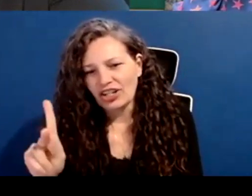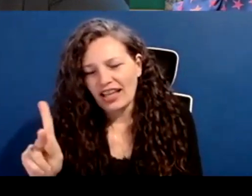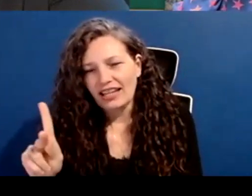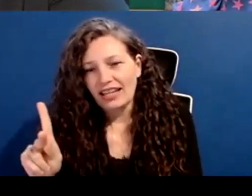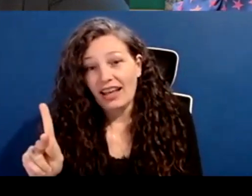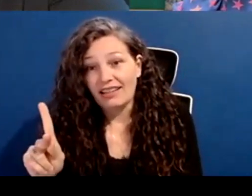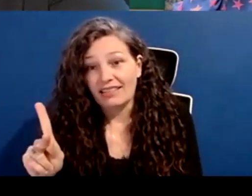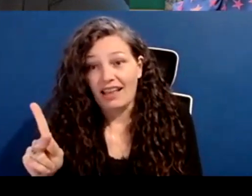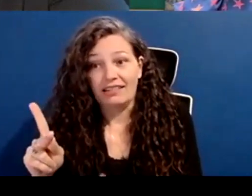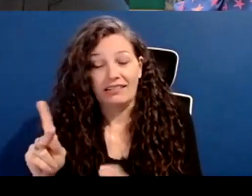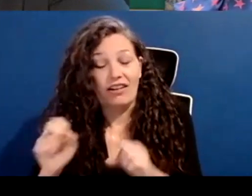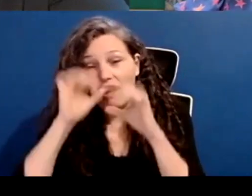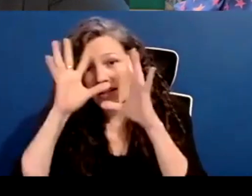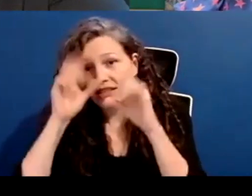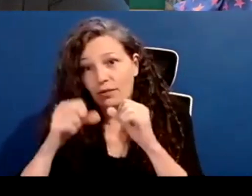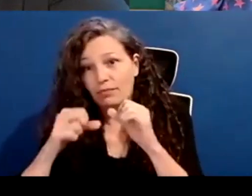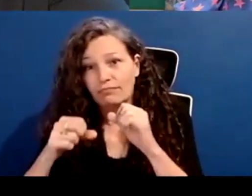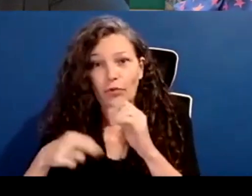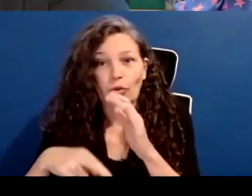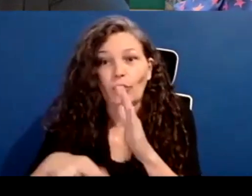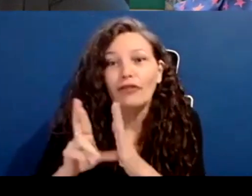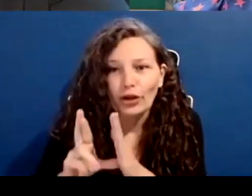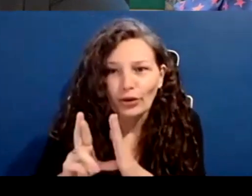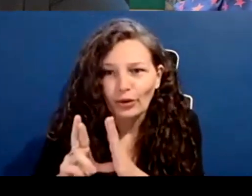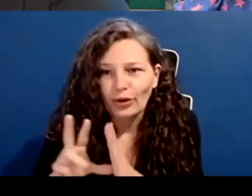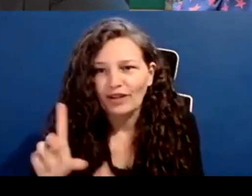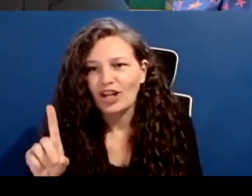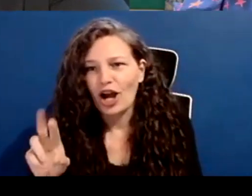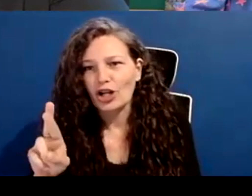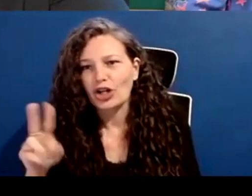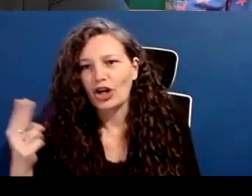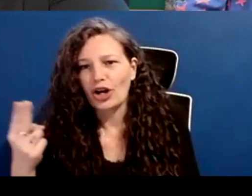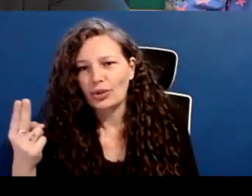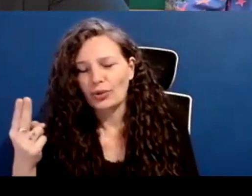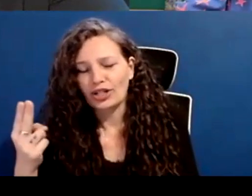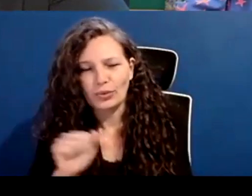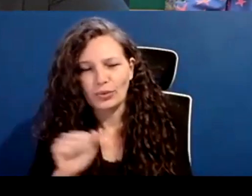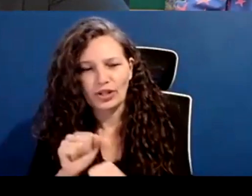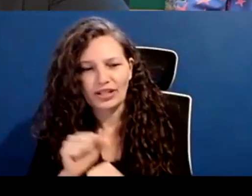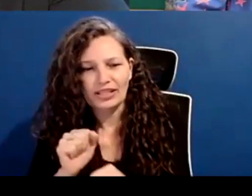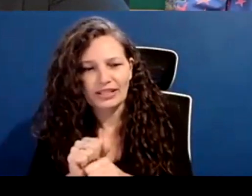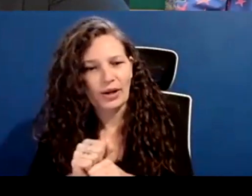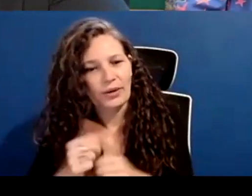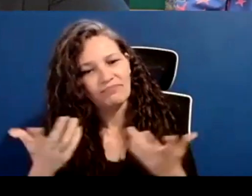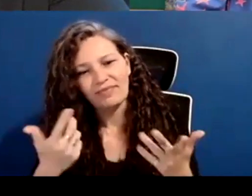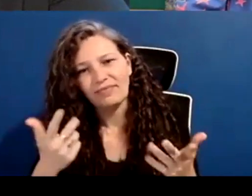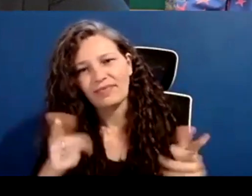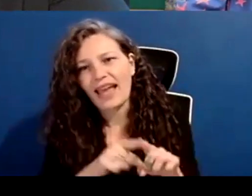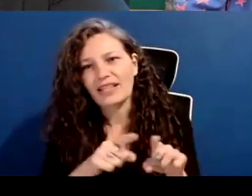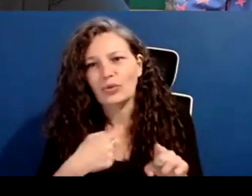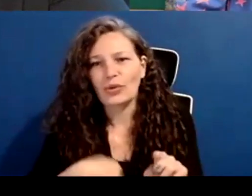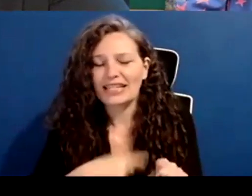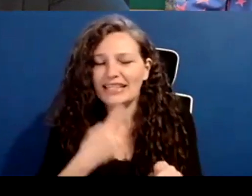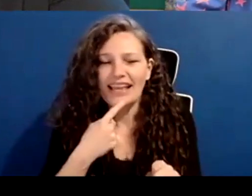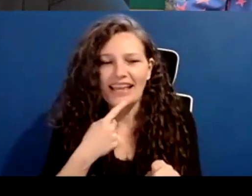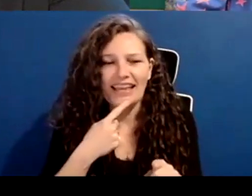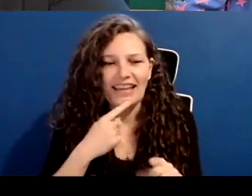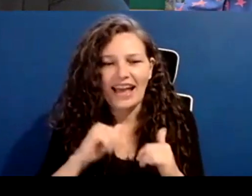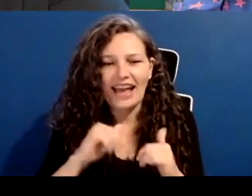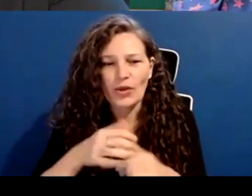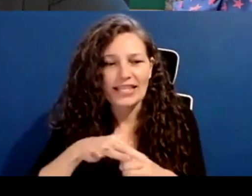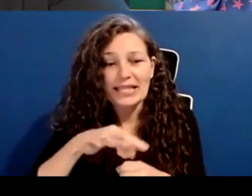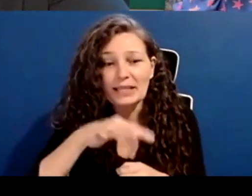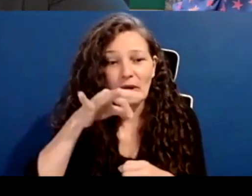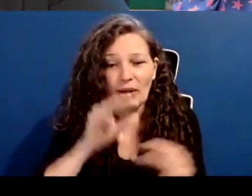up questions for them to answer. And also, as we say in our tradition, as the spirit moves, Dr. Hardwick and Dr. Kenny will